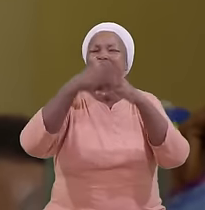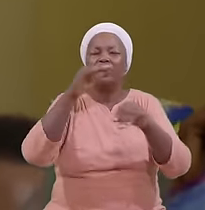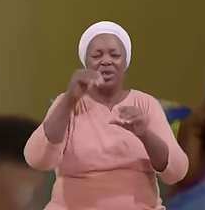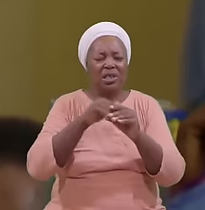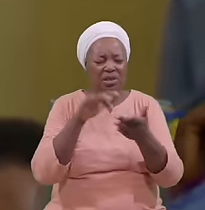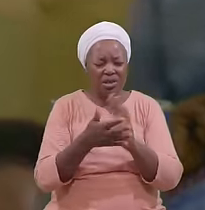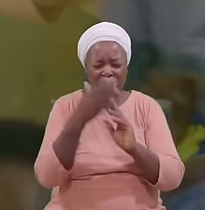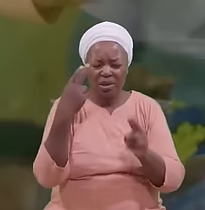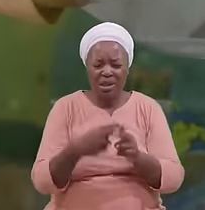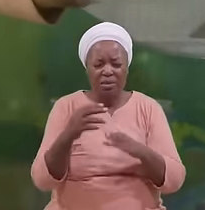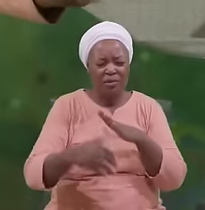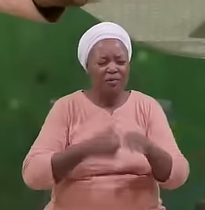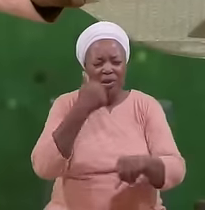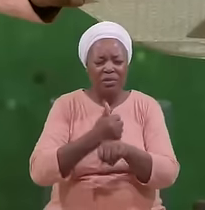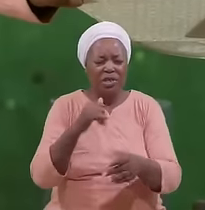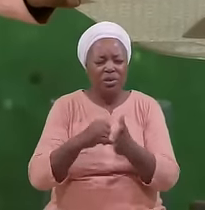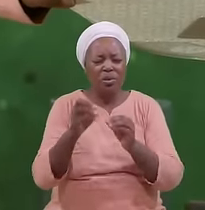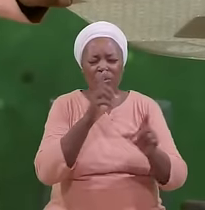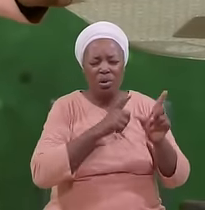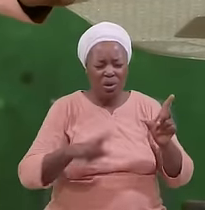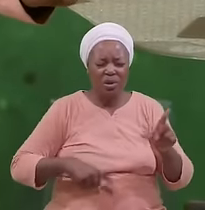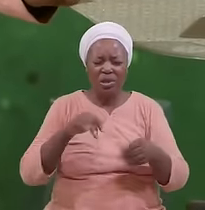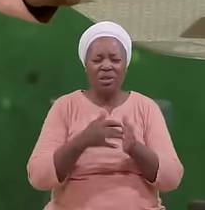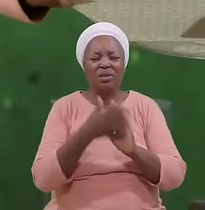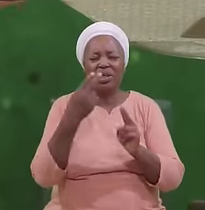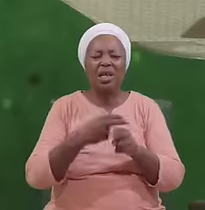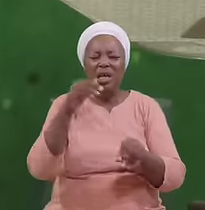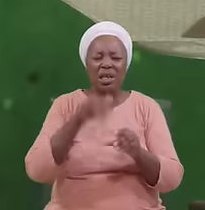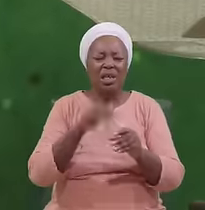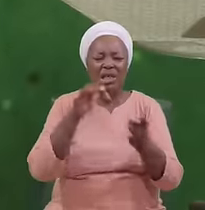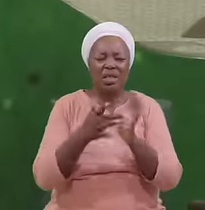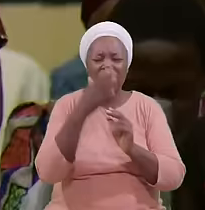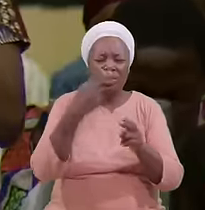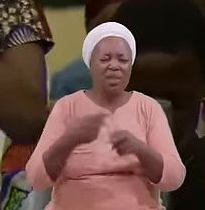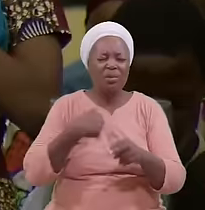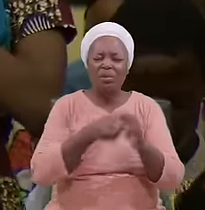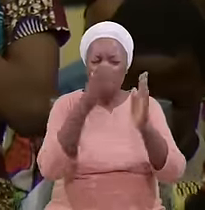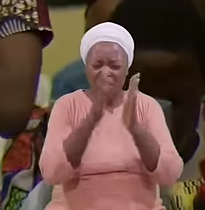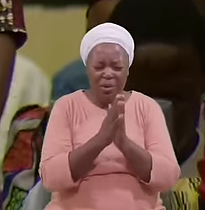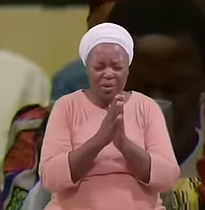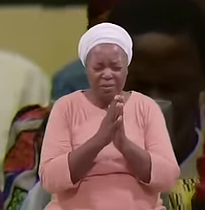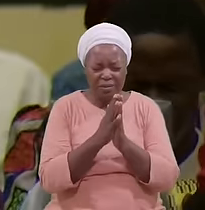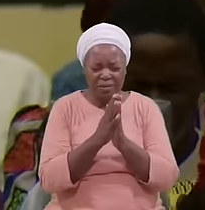name. Confirm it, O Lord. In Jesus' name we pray.